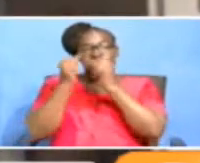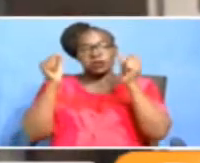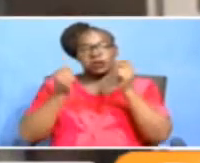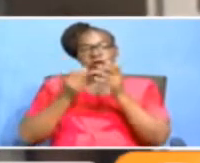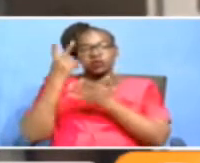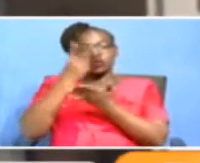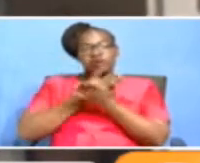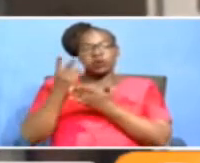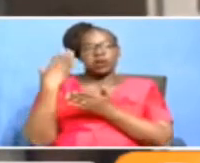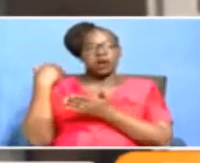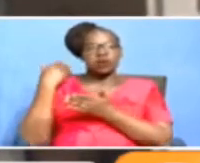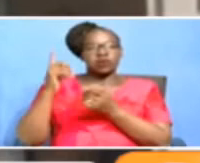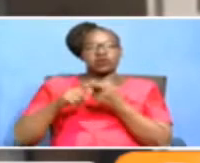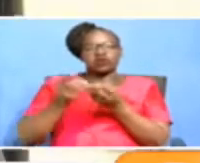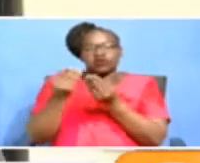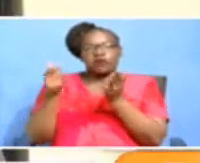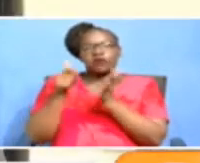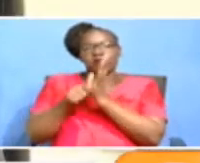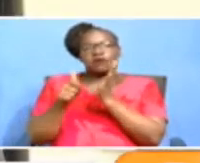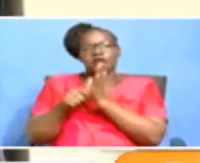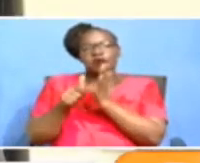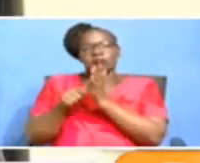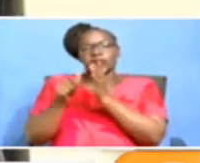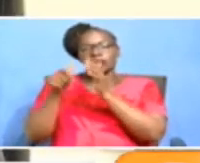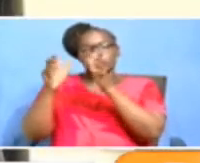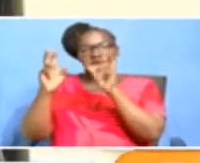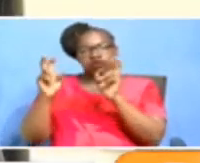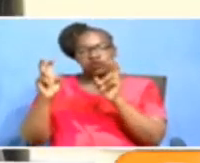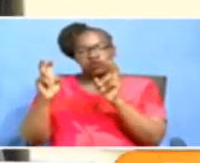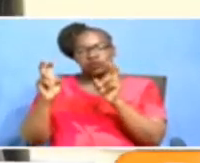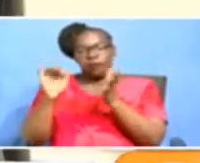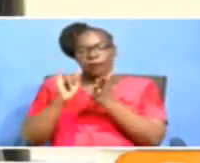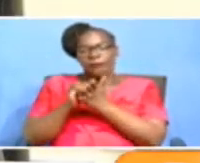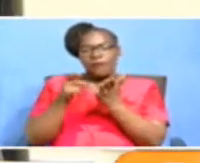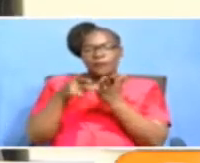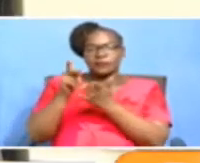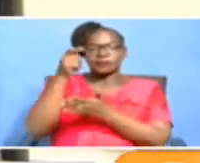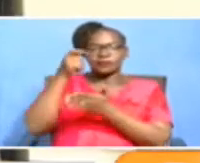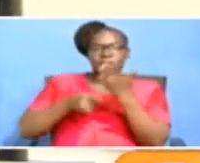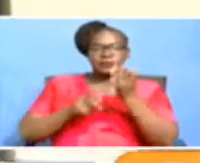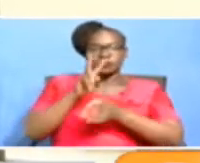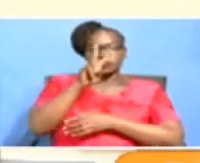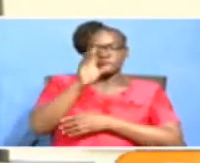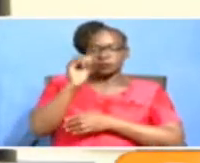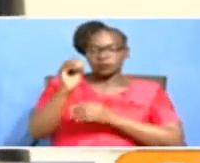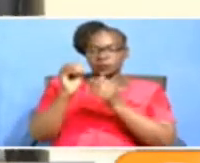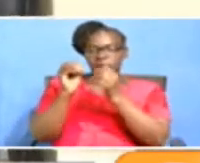ago to address farmers' woes. That purchase price for the